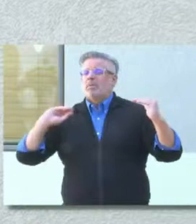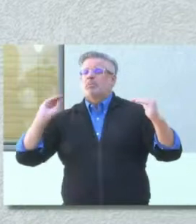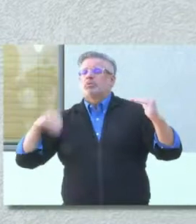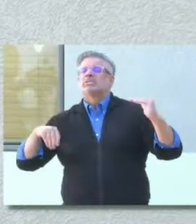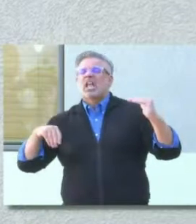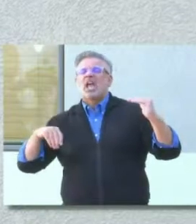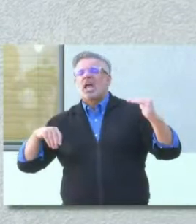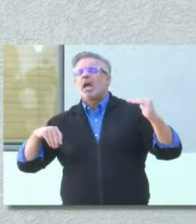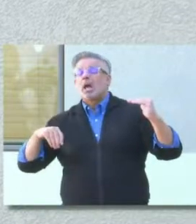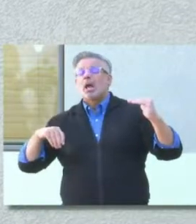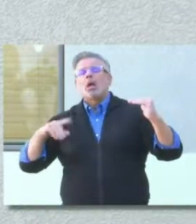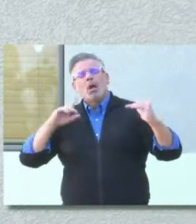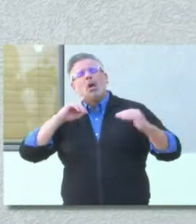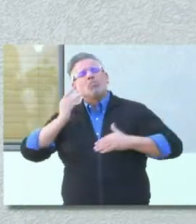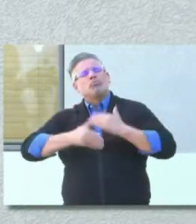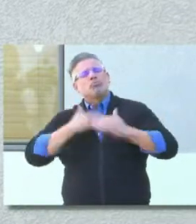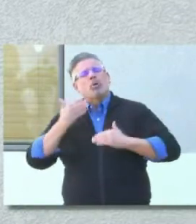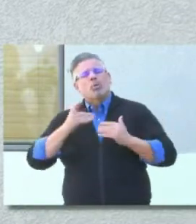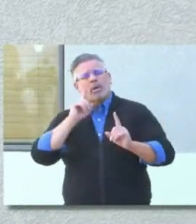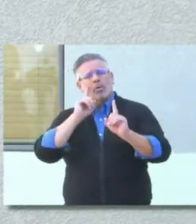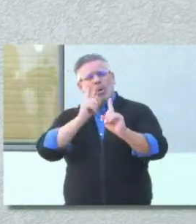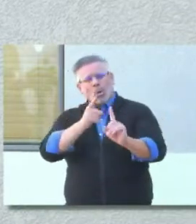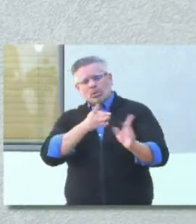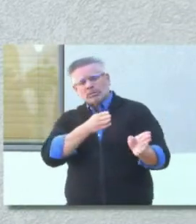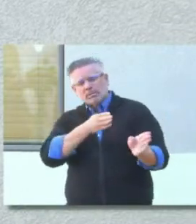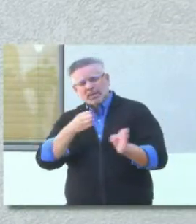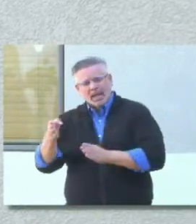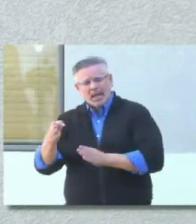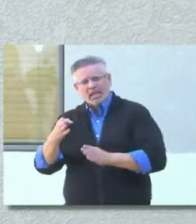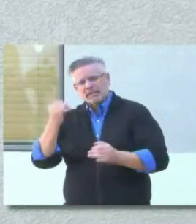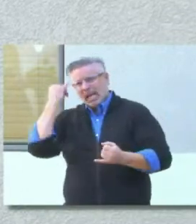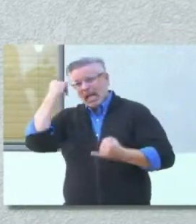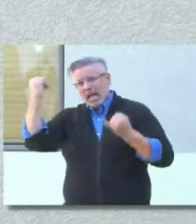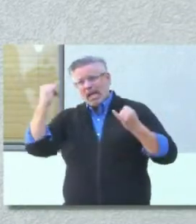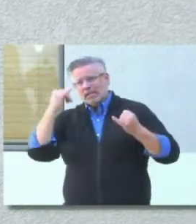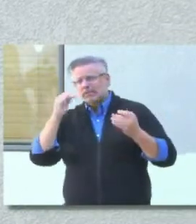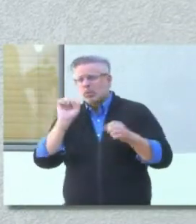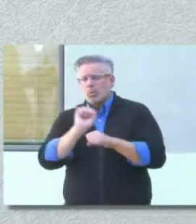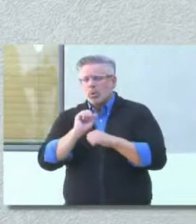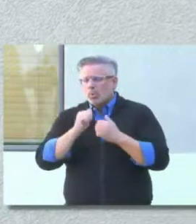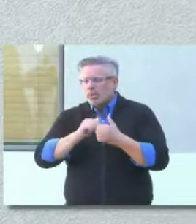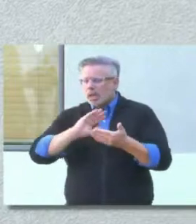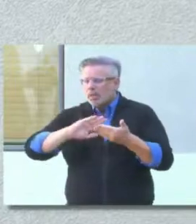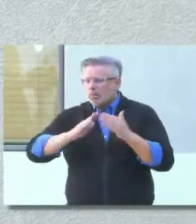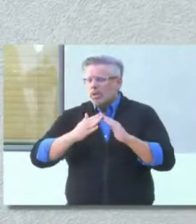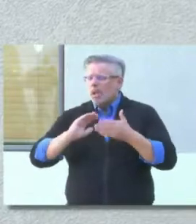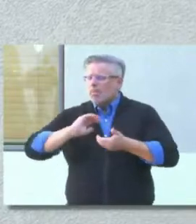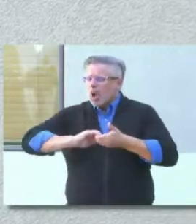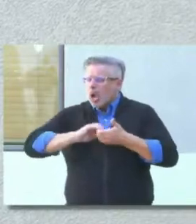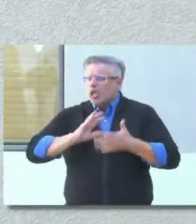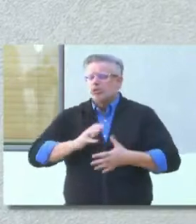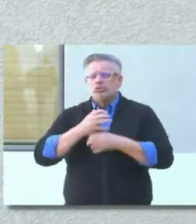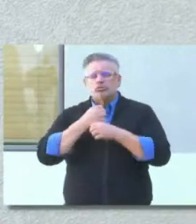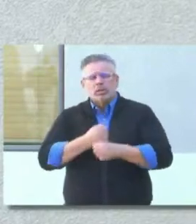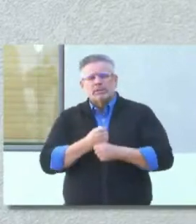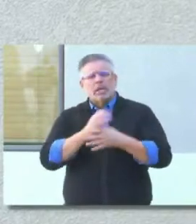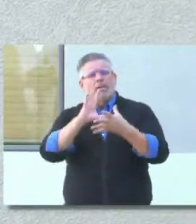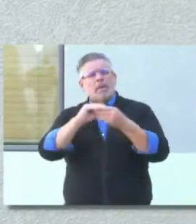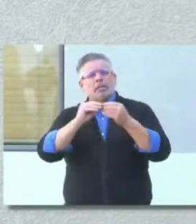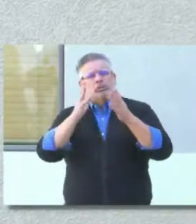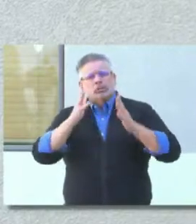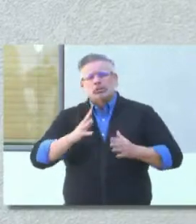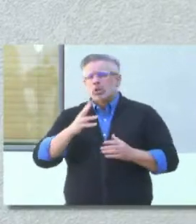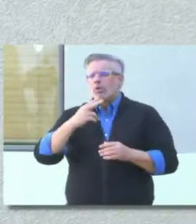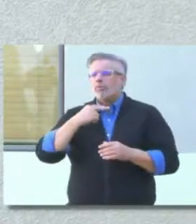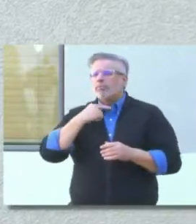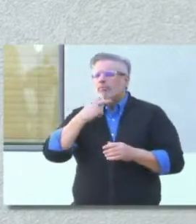making progress. We have goals, aspirations, plans, ideas, work with our community partners, trusted messengers, voices